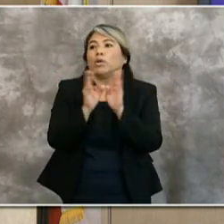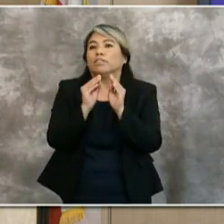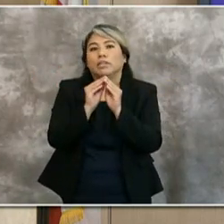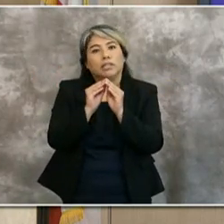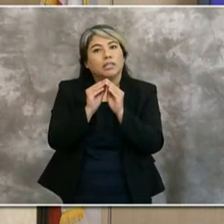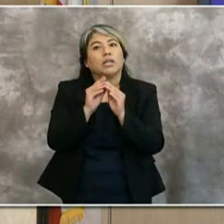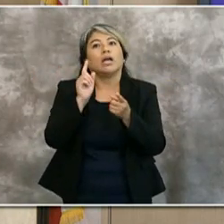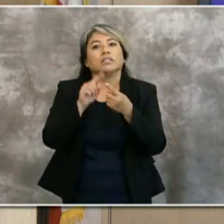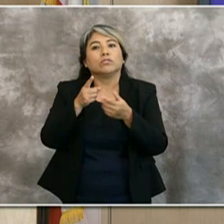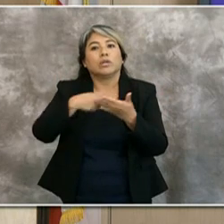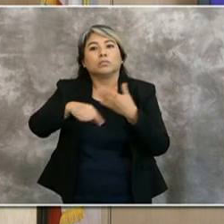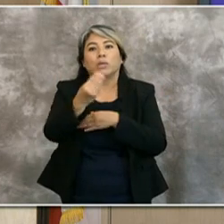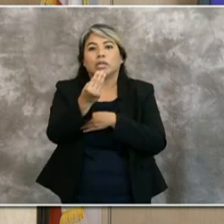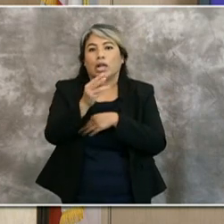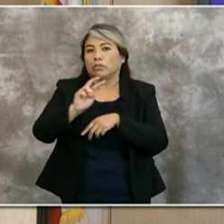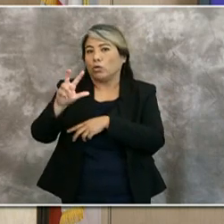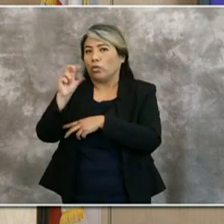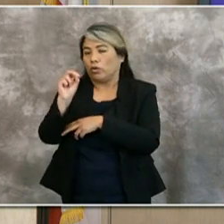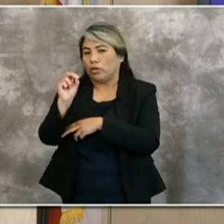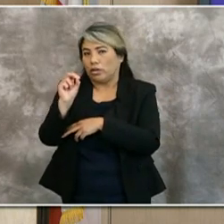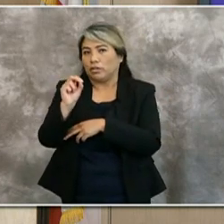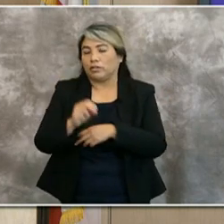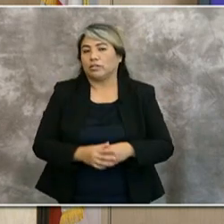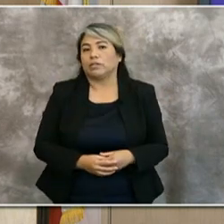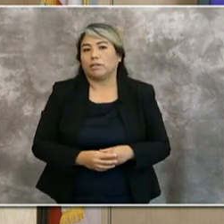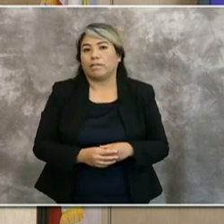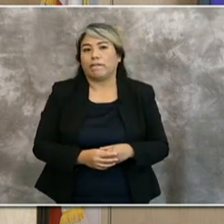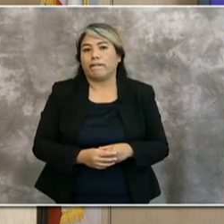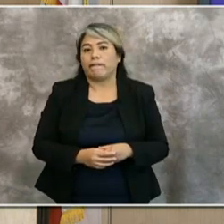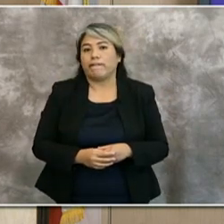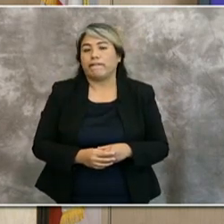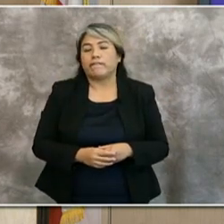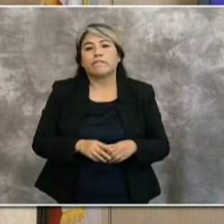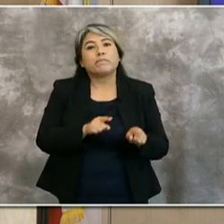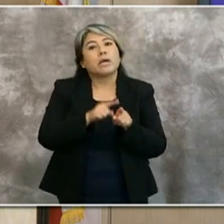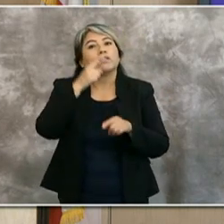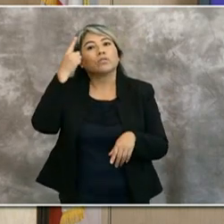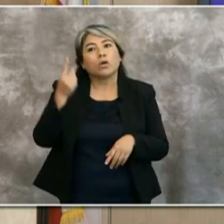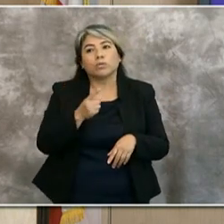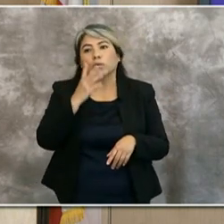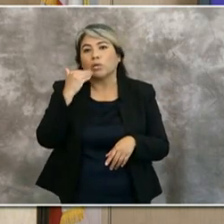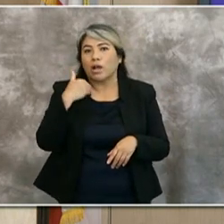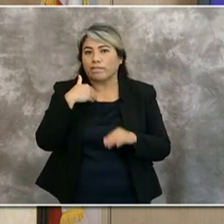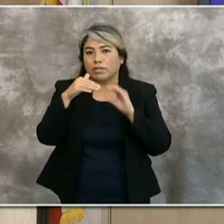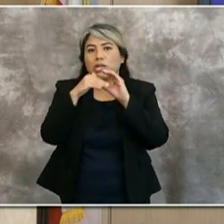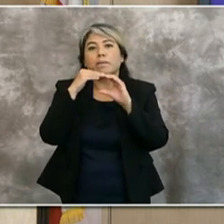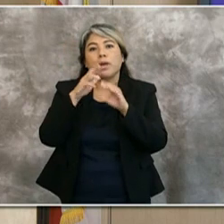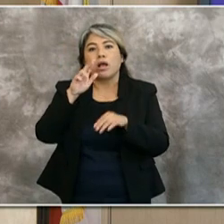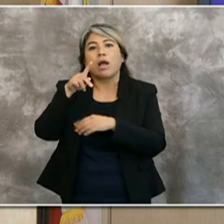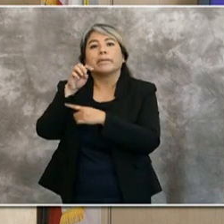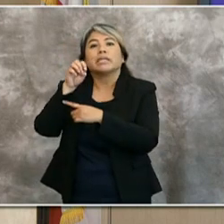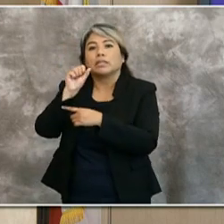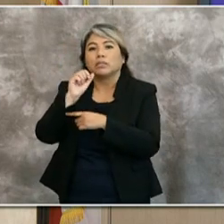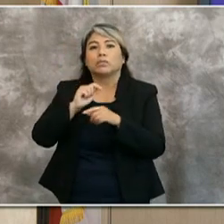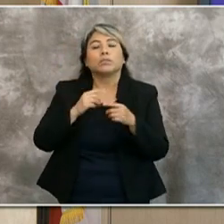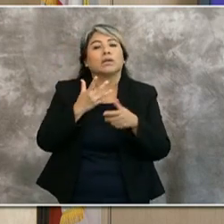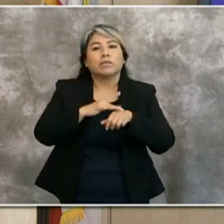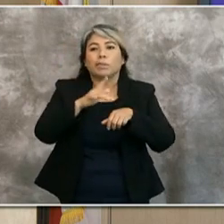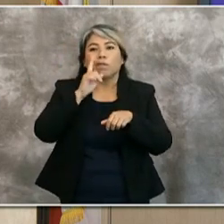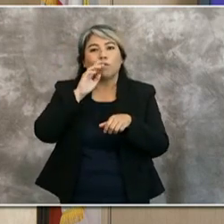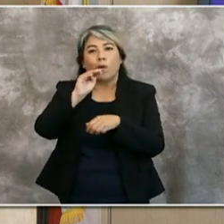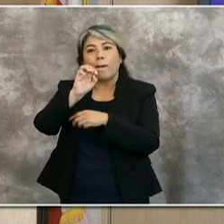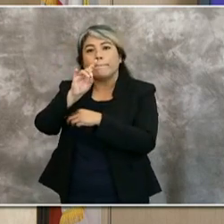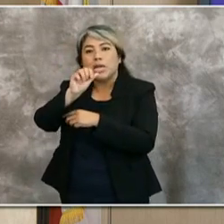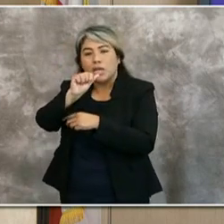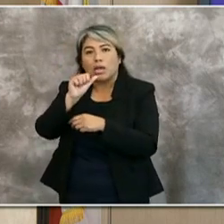until next Monday at 2:30. But as always, we will have email updates that will be available for the media, and